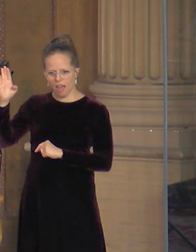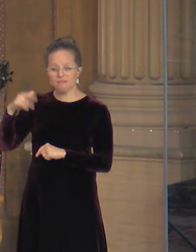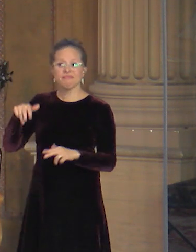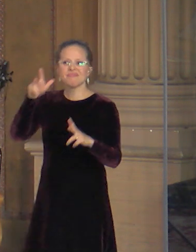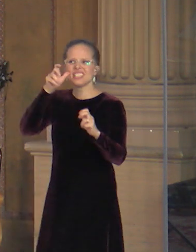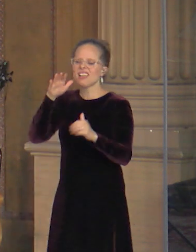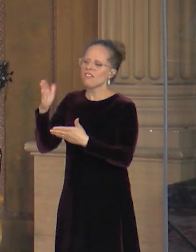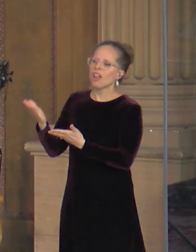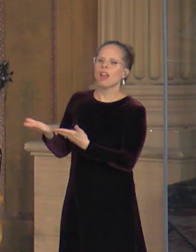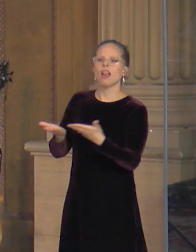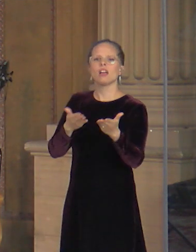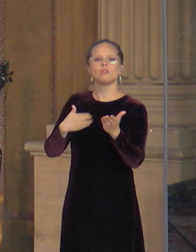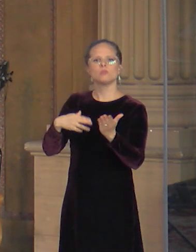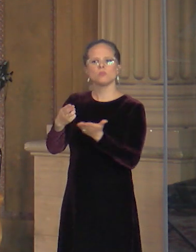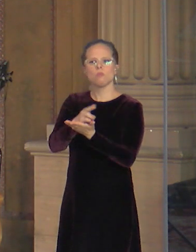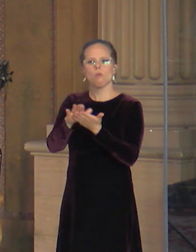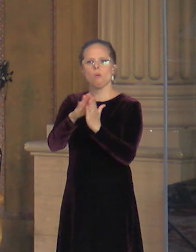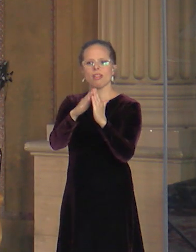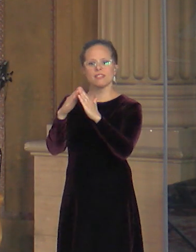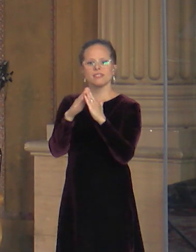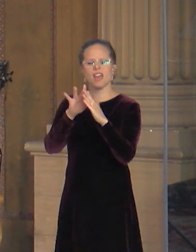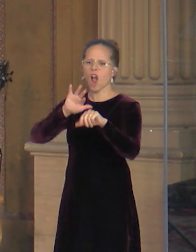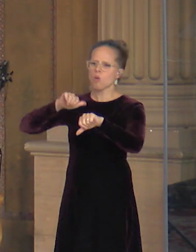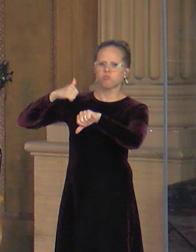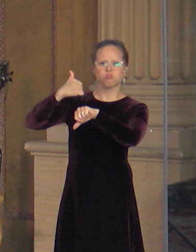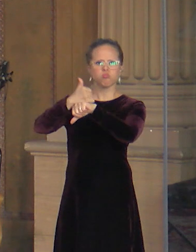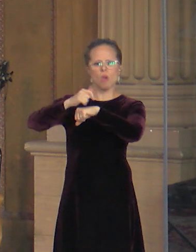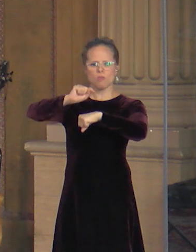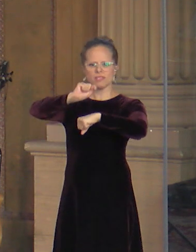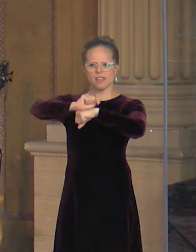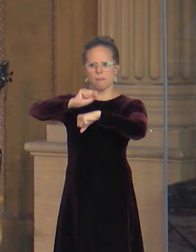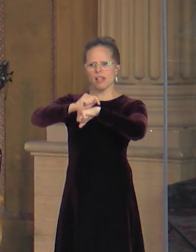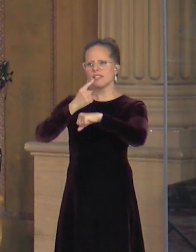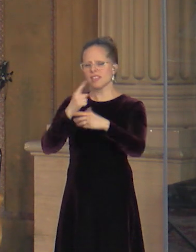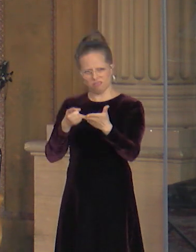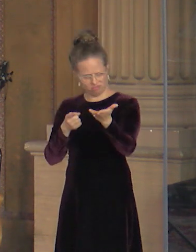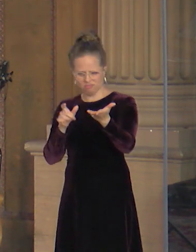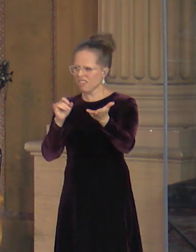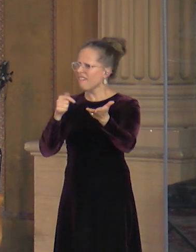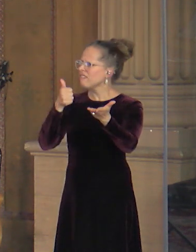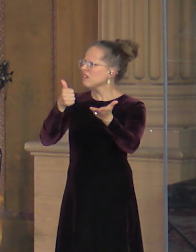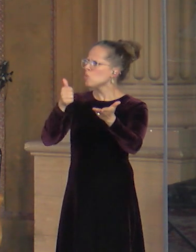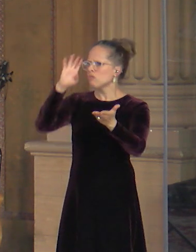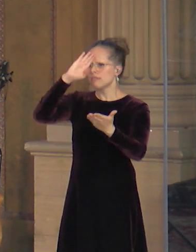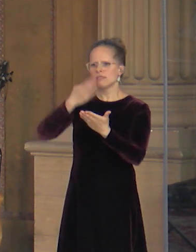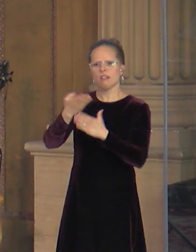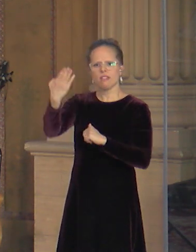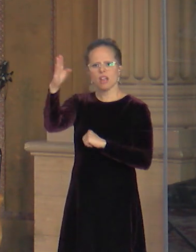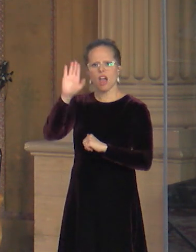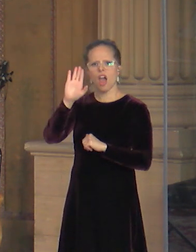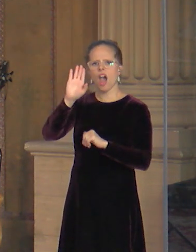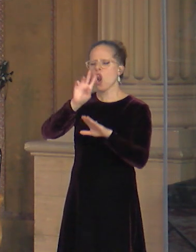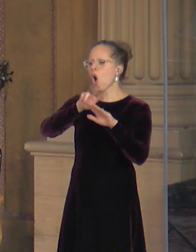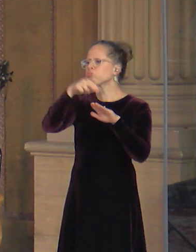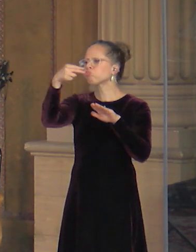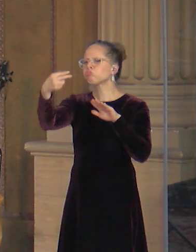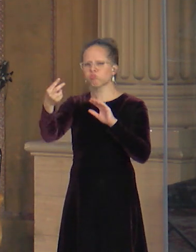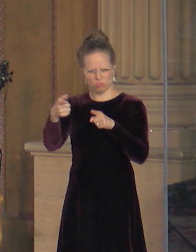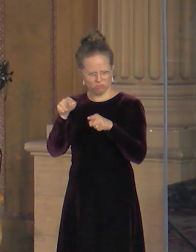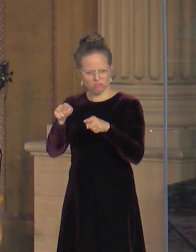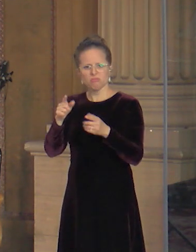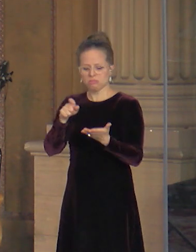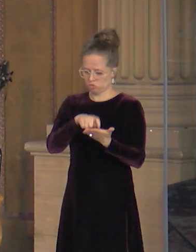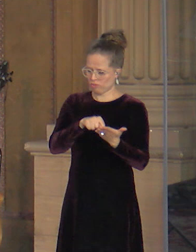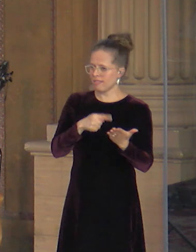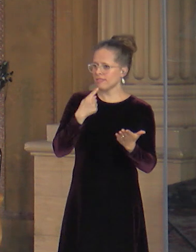holy city and set him on the pinnacle of the temple and said to him if you are the son of God throw yourself down for it's written he will command his